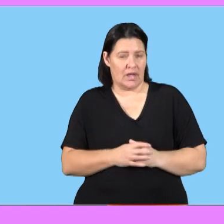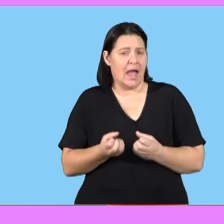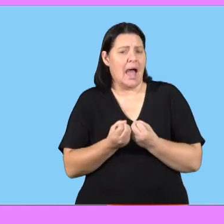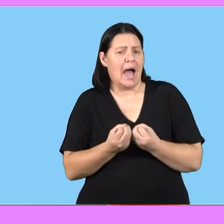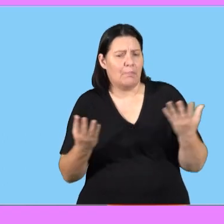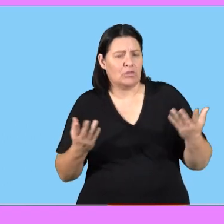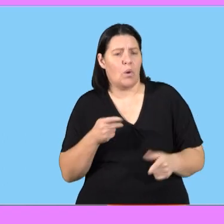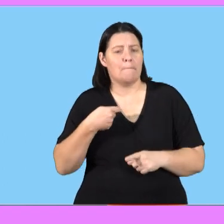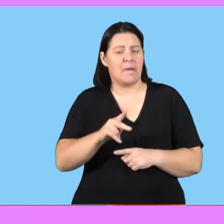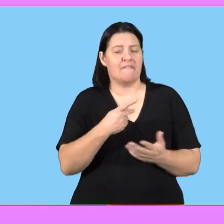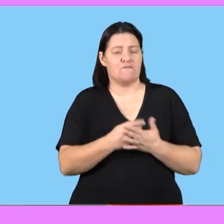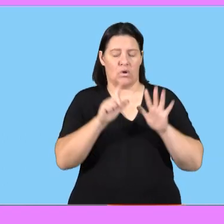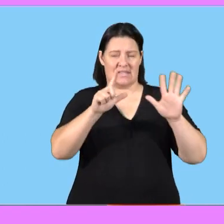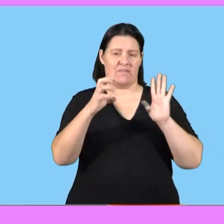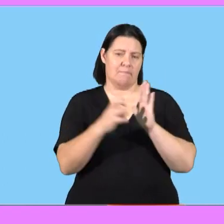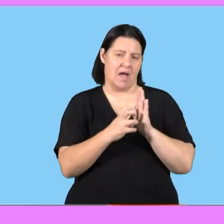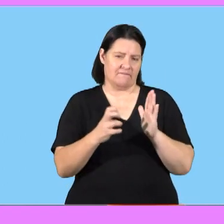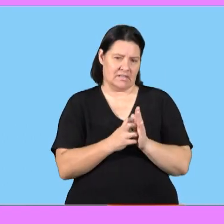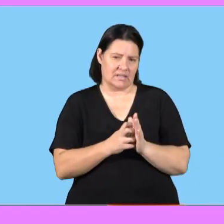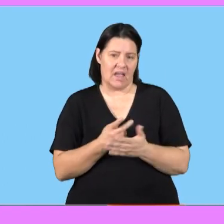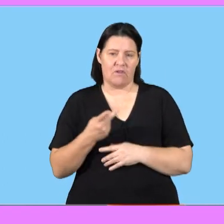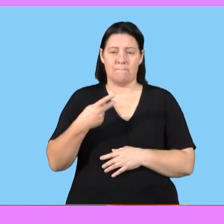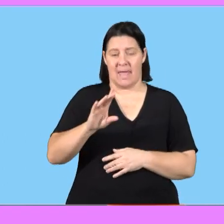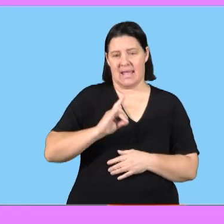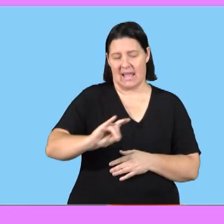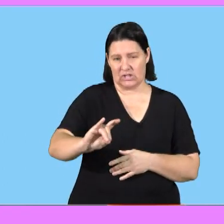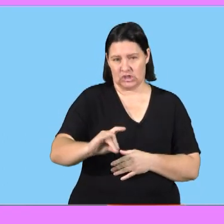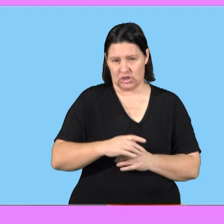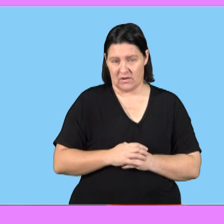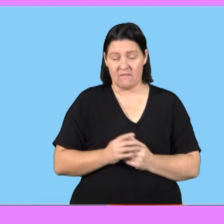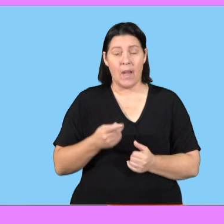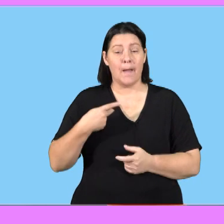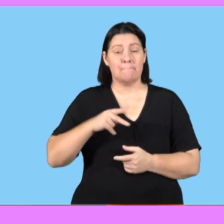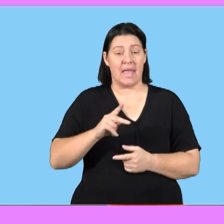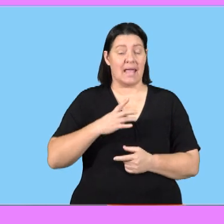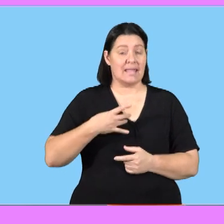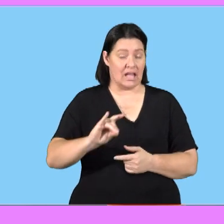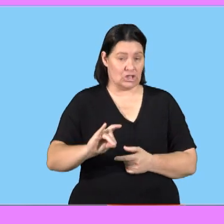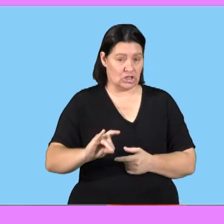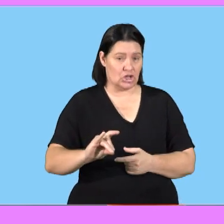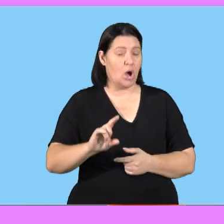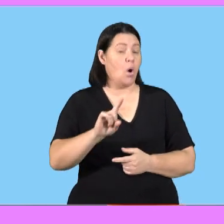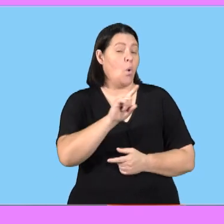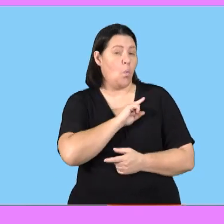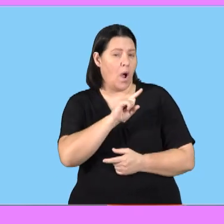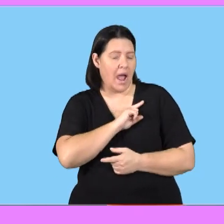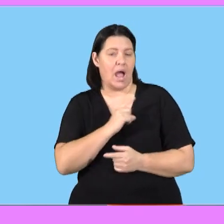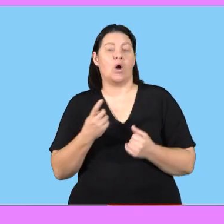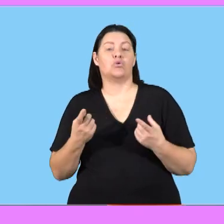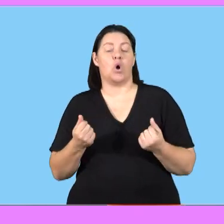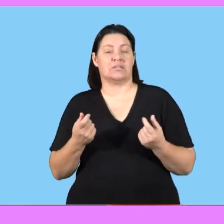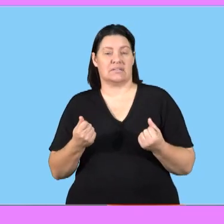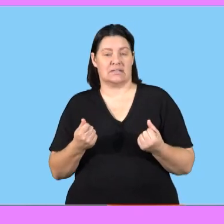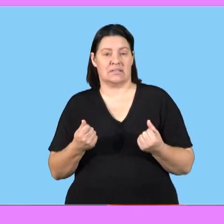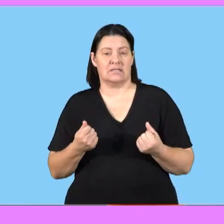how much will Lulu pay for 7 muffins if she pays cash? If she pays cash, because the